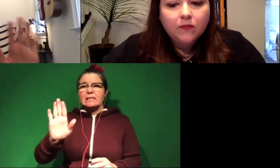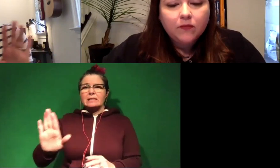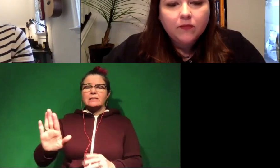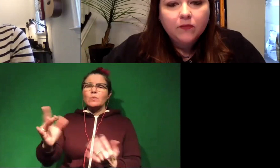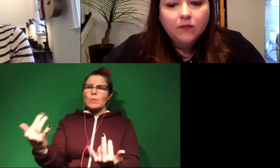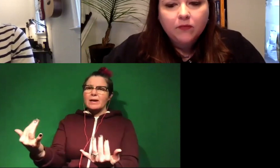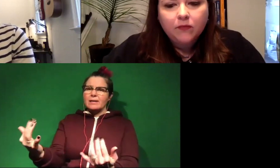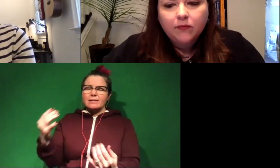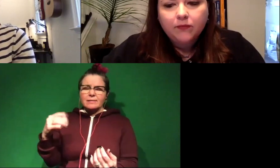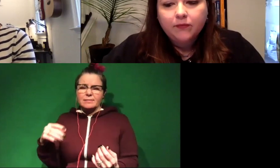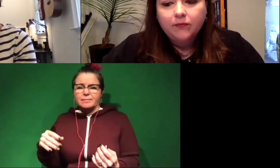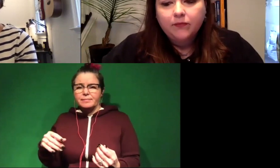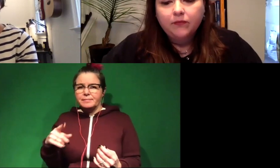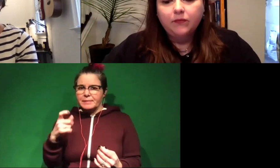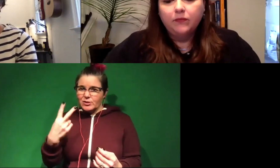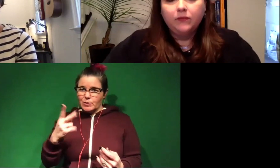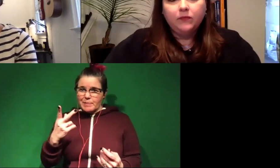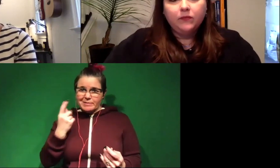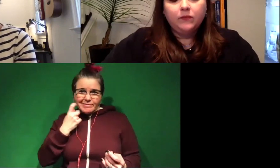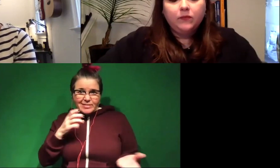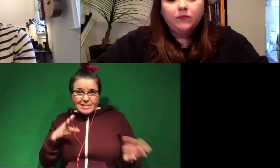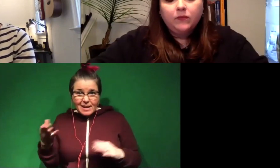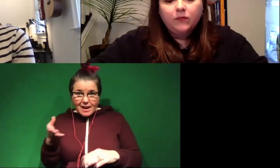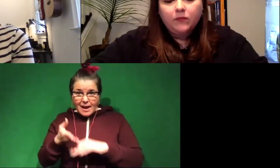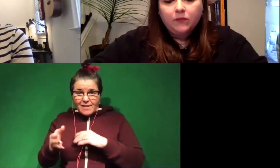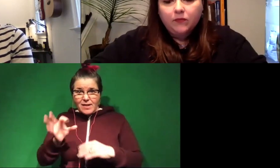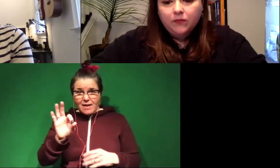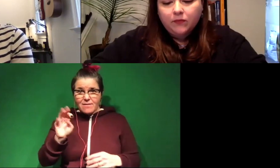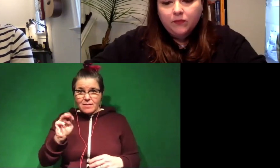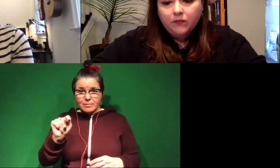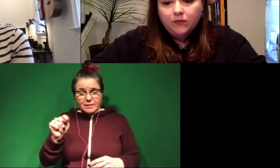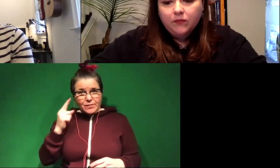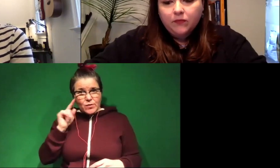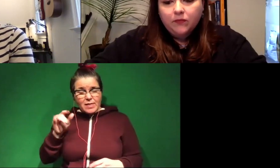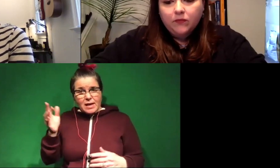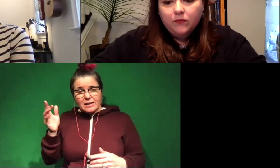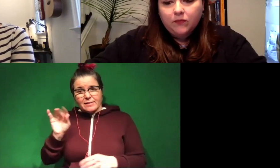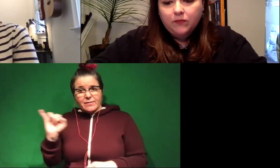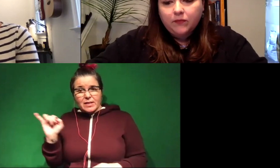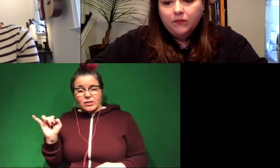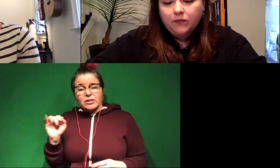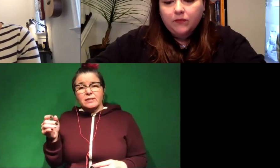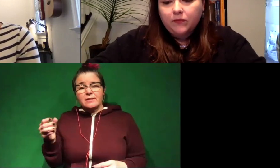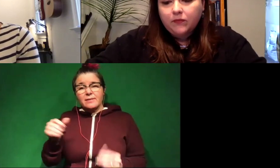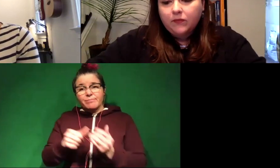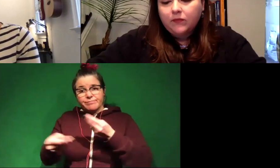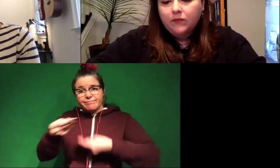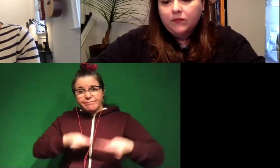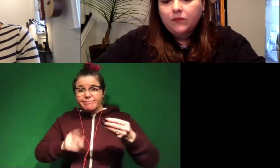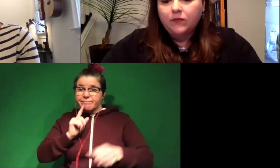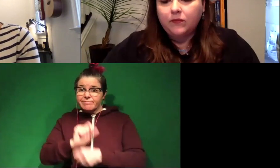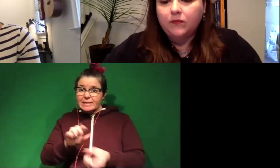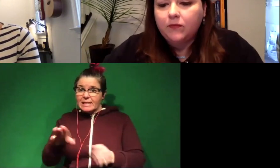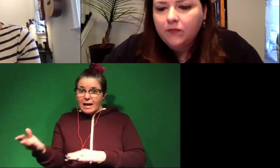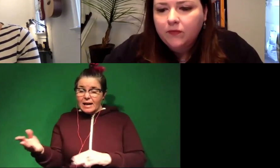even those procedures because 2 people died recently after getting an FMT for Clostridium infection. So, and that was because they got